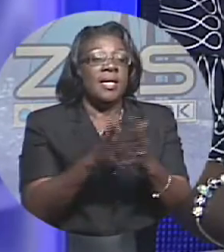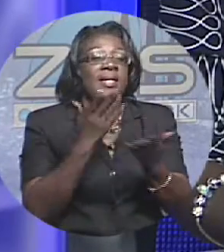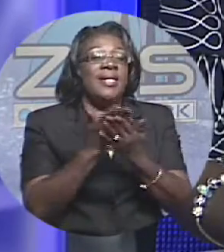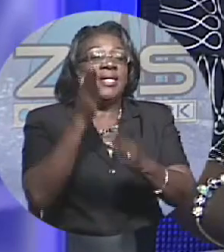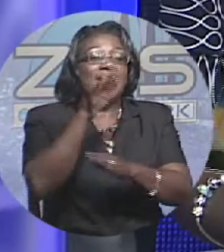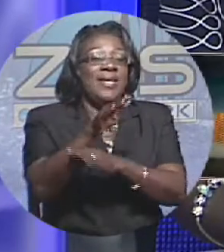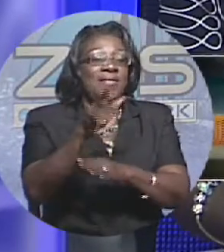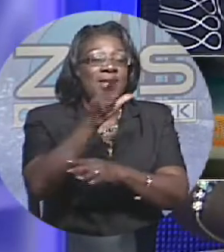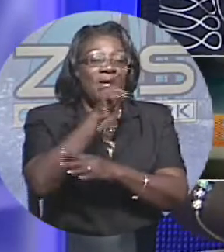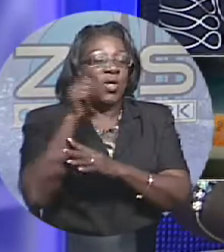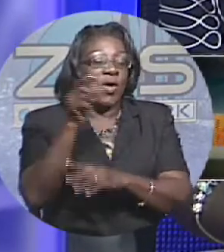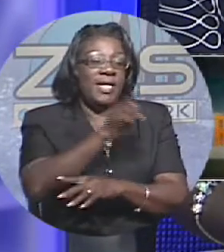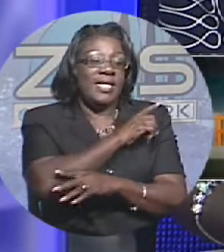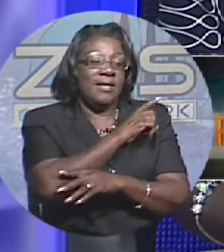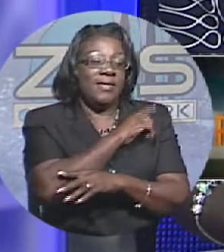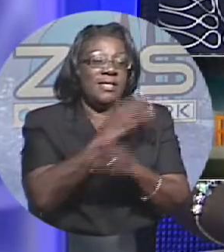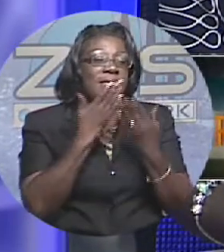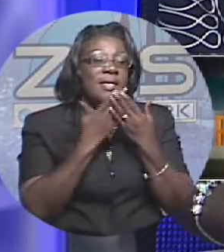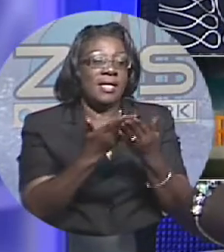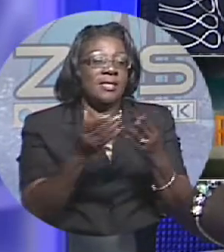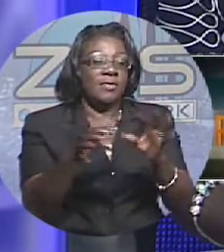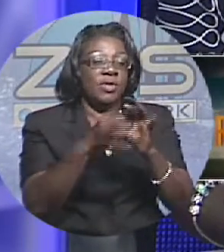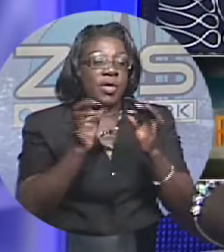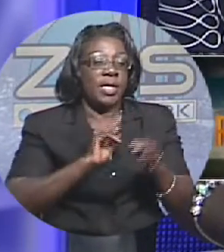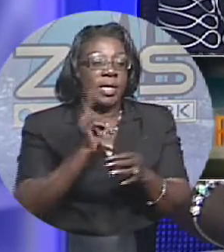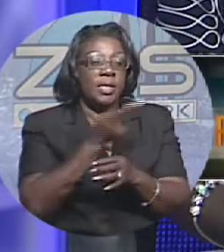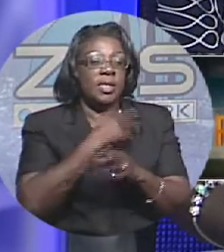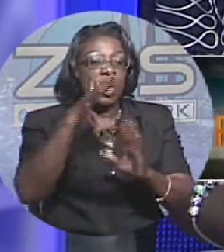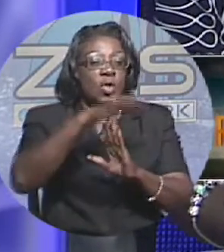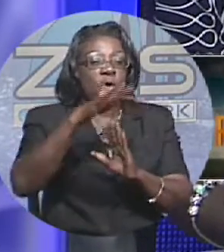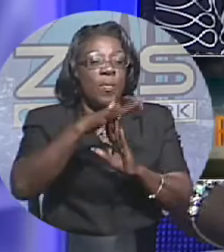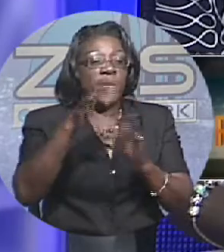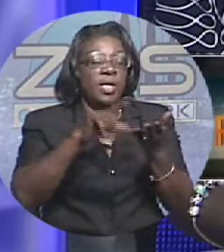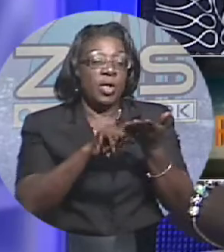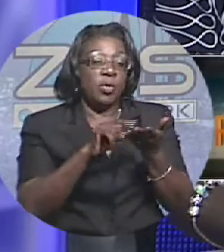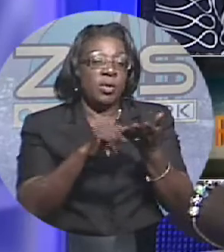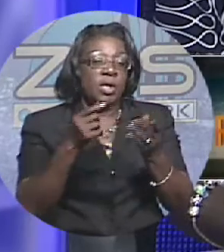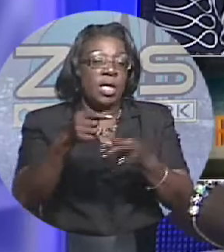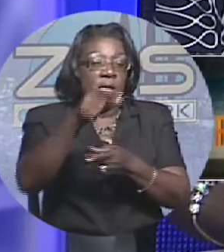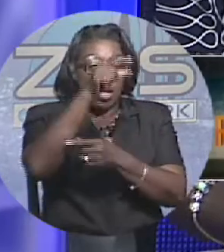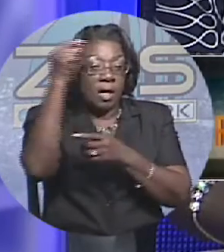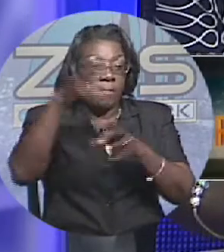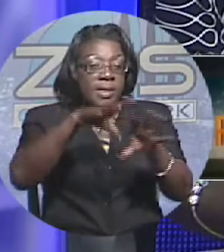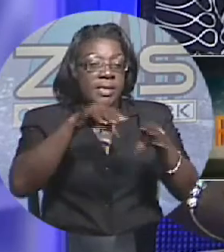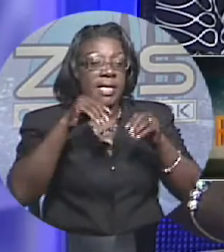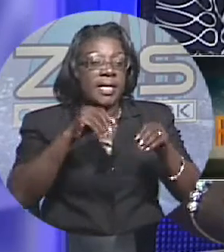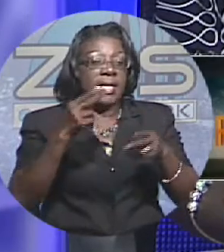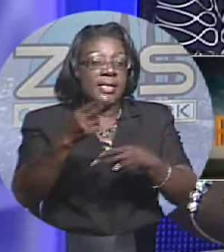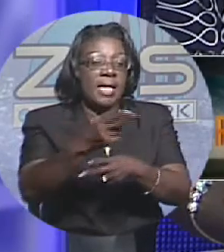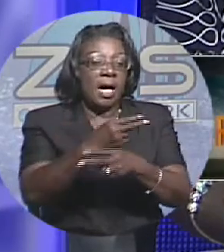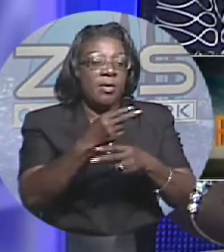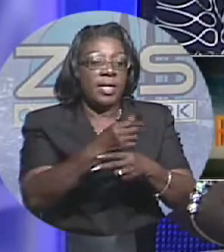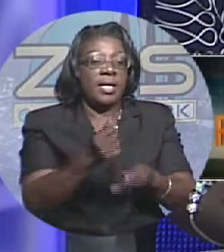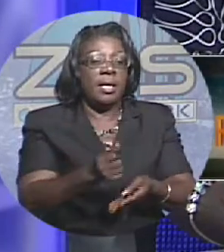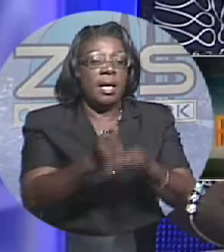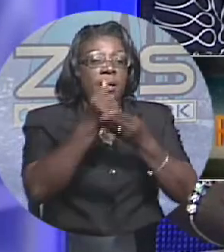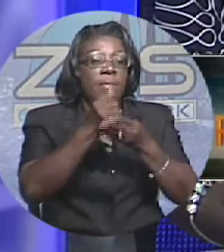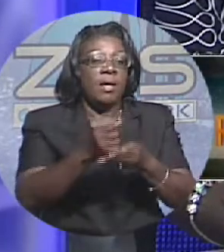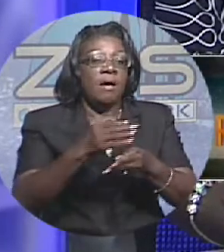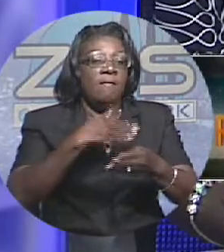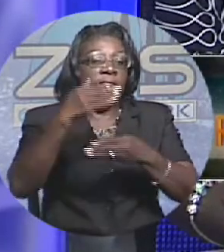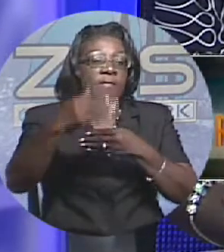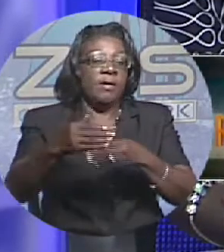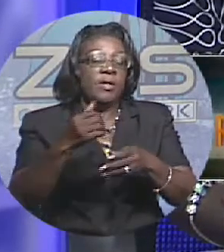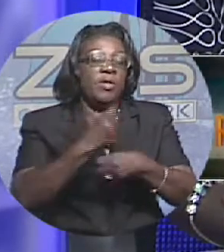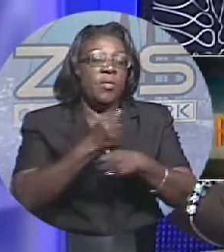Good evening, everyone. I'm LaDawn Davis. Thanks so much for tuning in. Topping the news, the government taking its hurricane assistance a step further to ensure